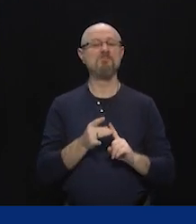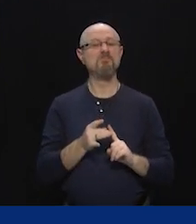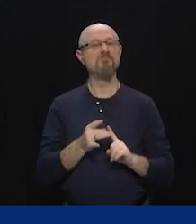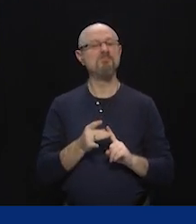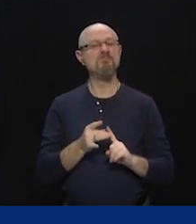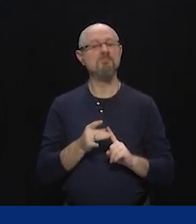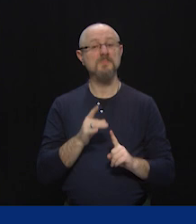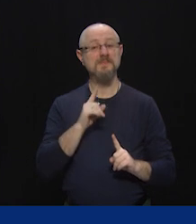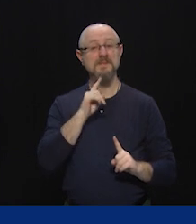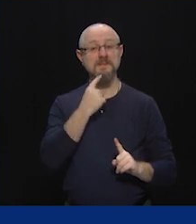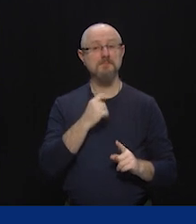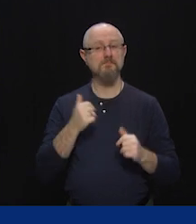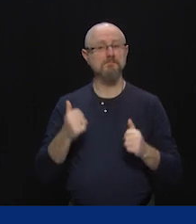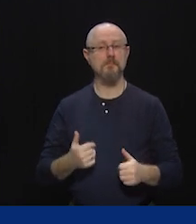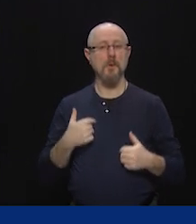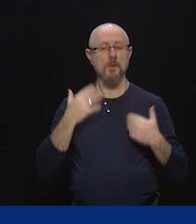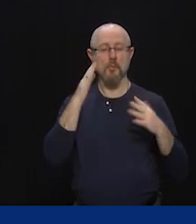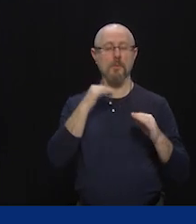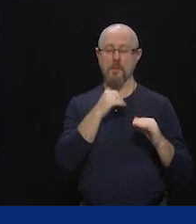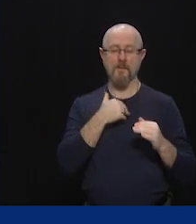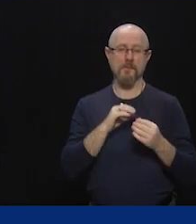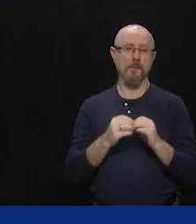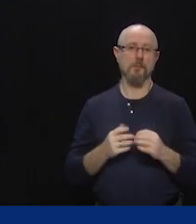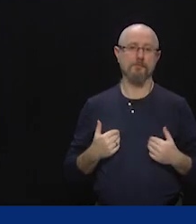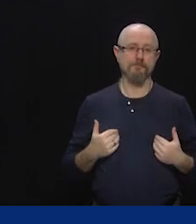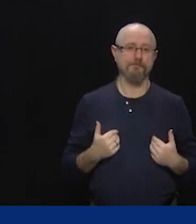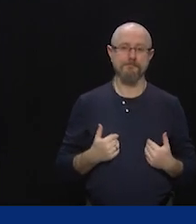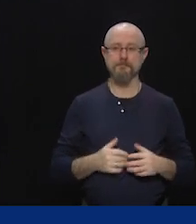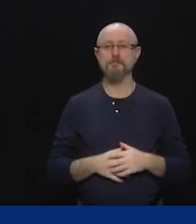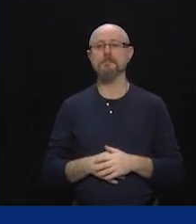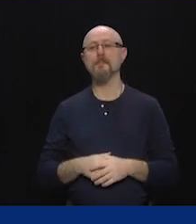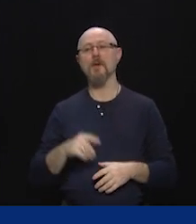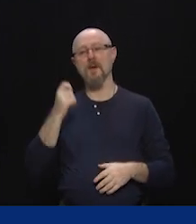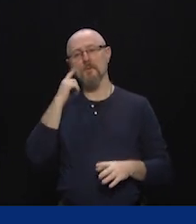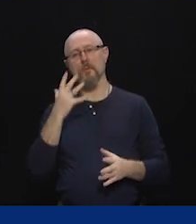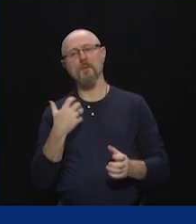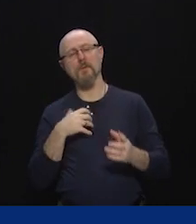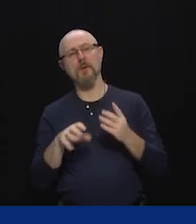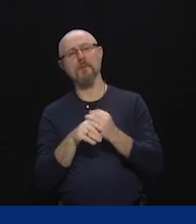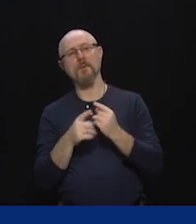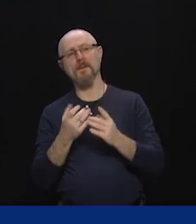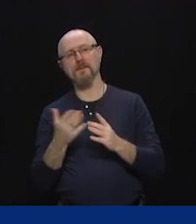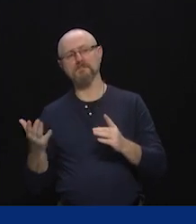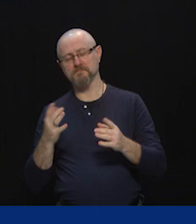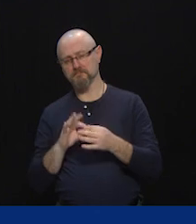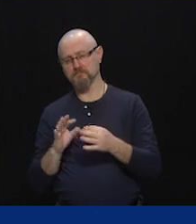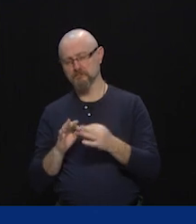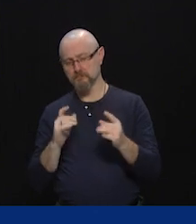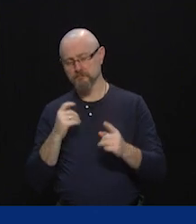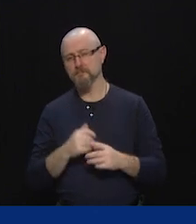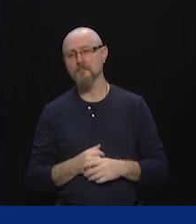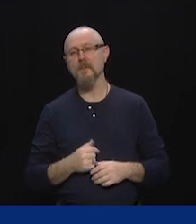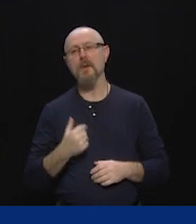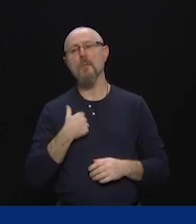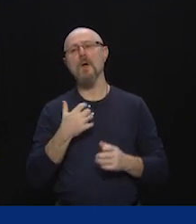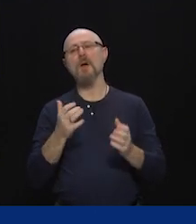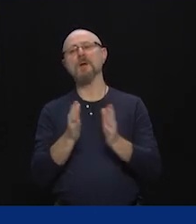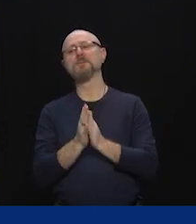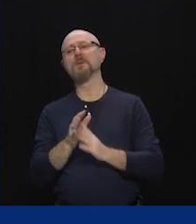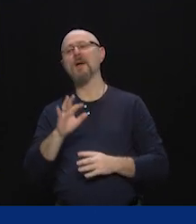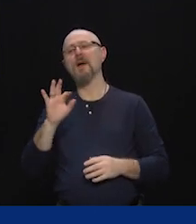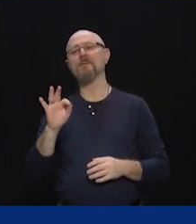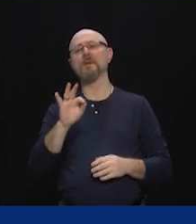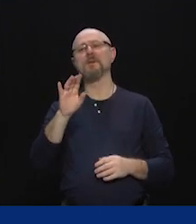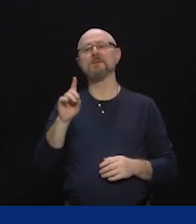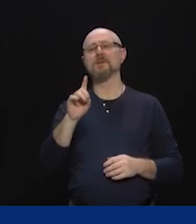more details. One more thing I'd like to add to that is we are encouraging the FDA to